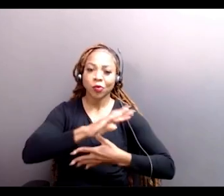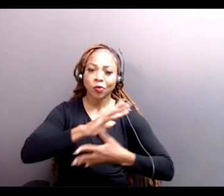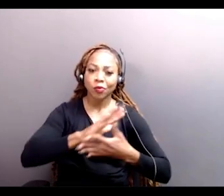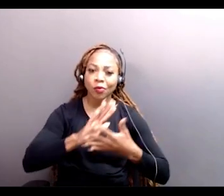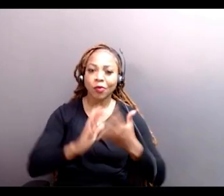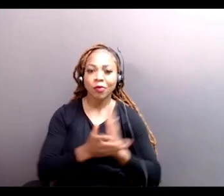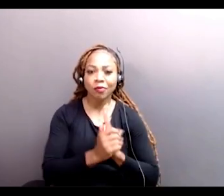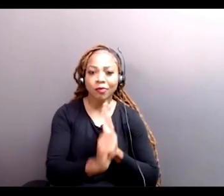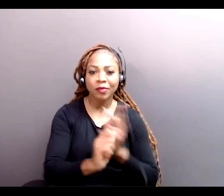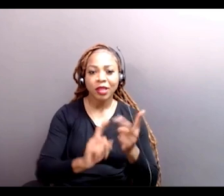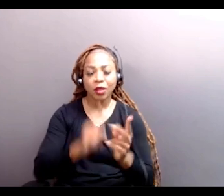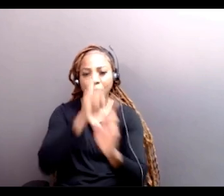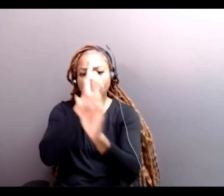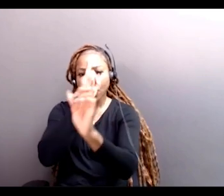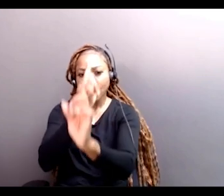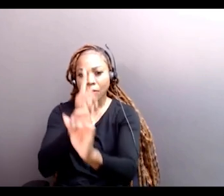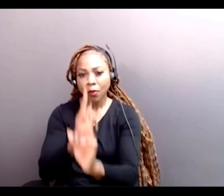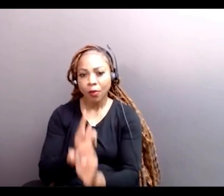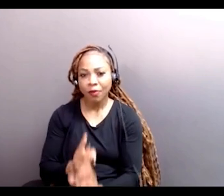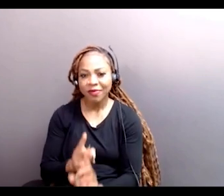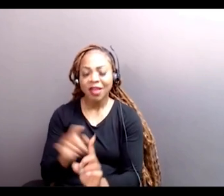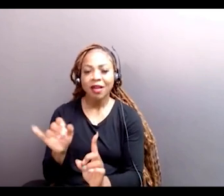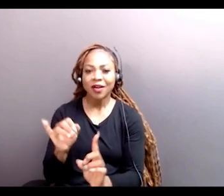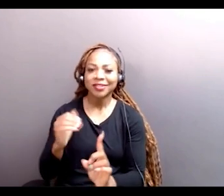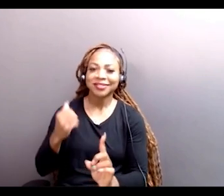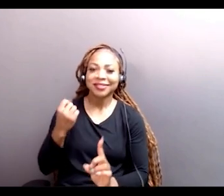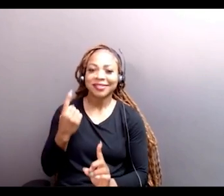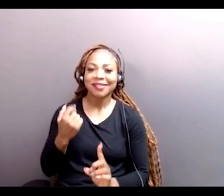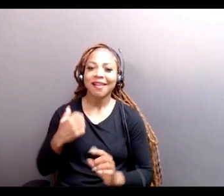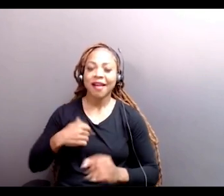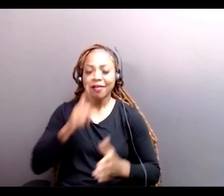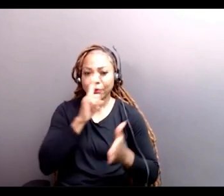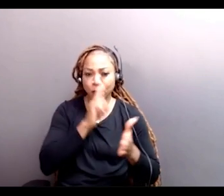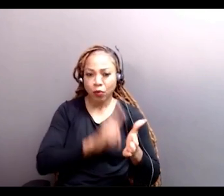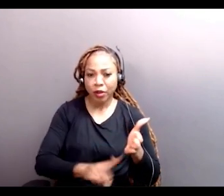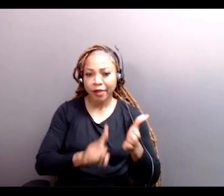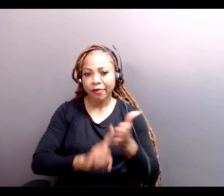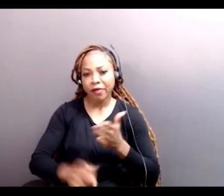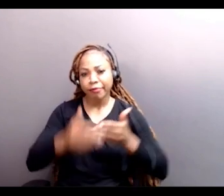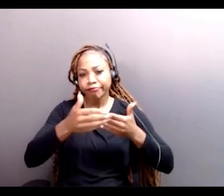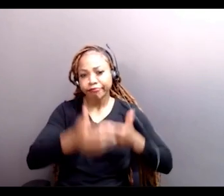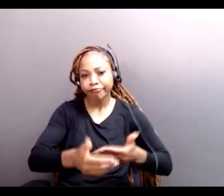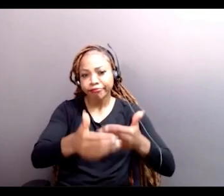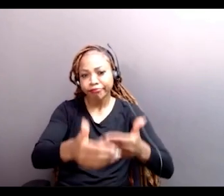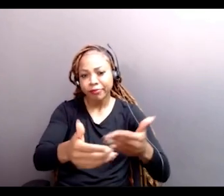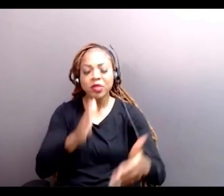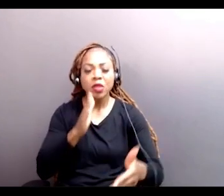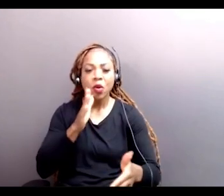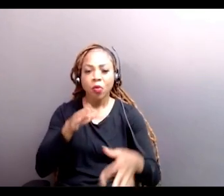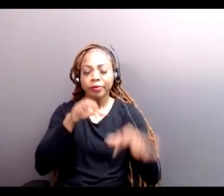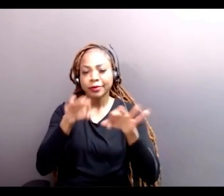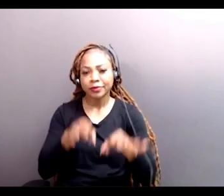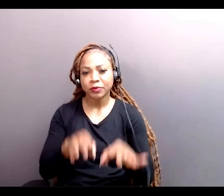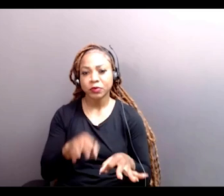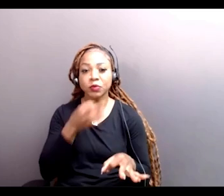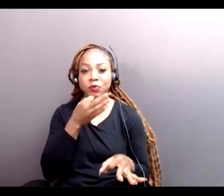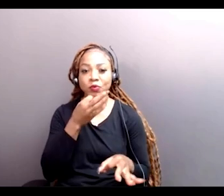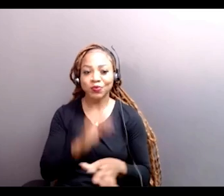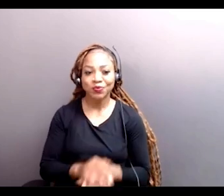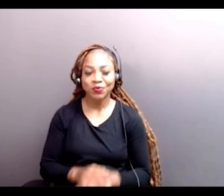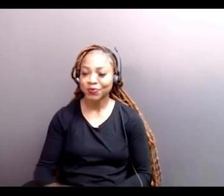objectives. We've done this through really a multi-phase study, which I'll be discussing shortly. Next slide, please.